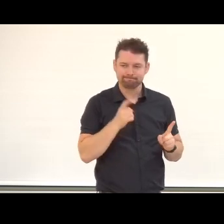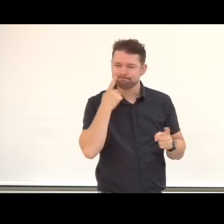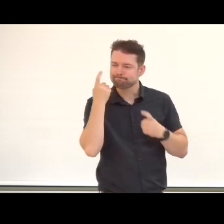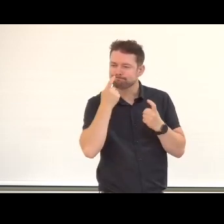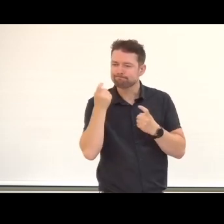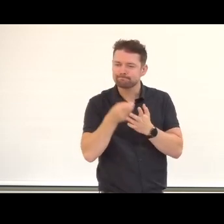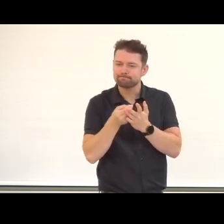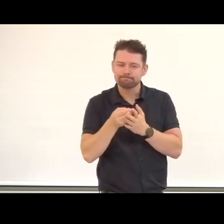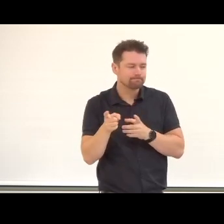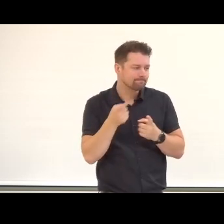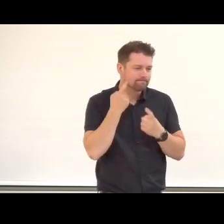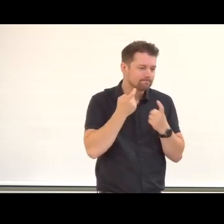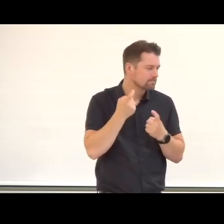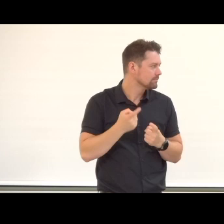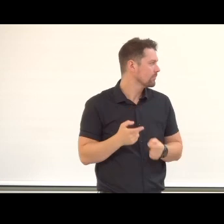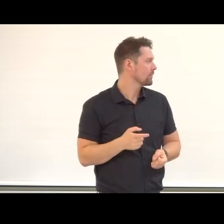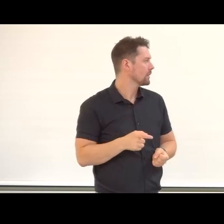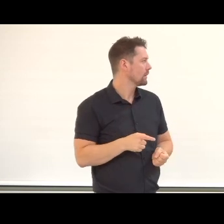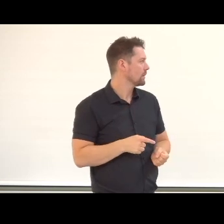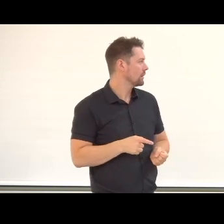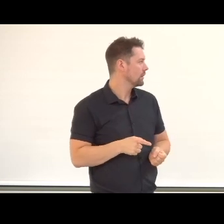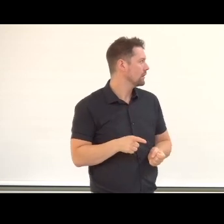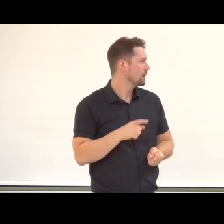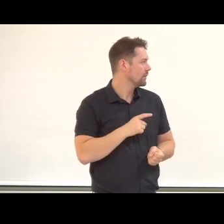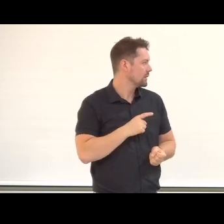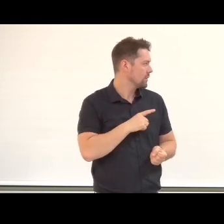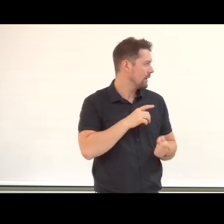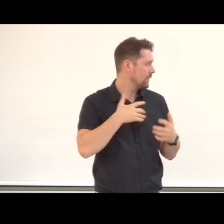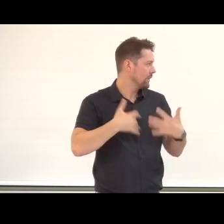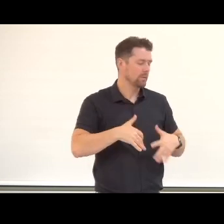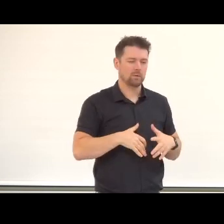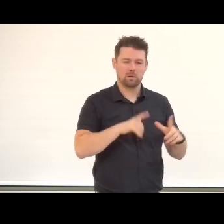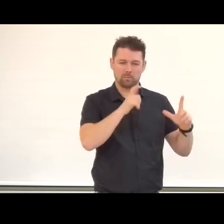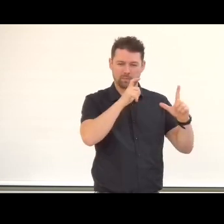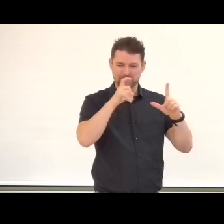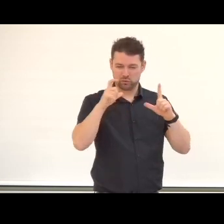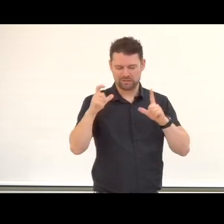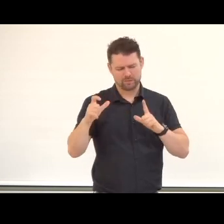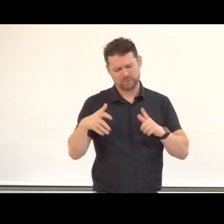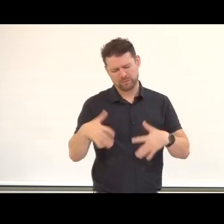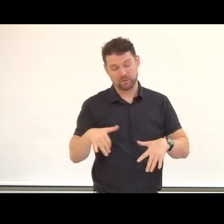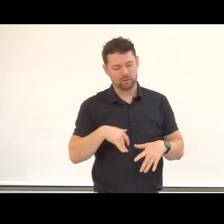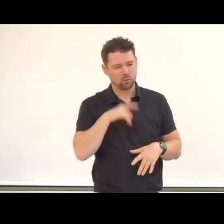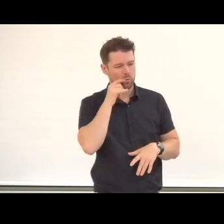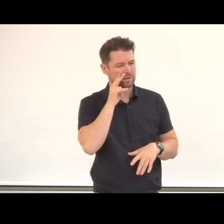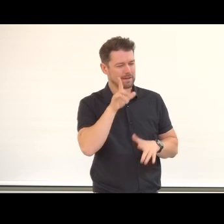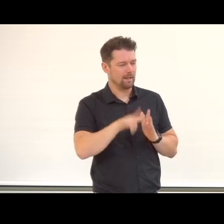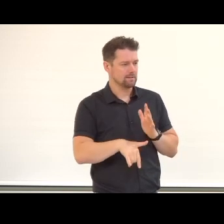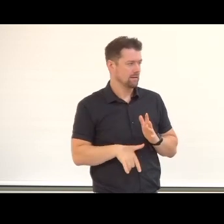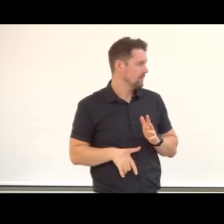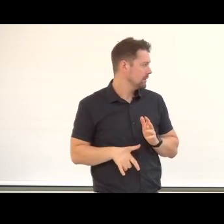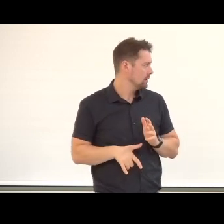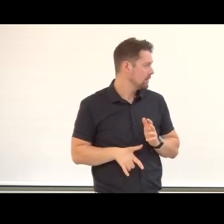get. And that's why we also have these amazing pictures that I'm again foreshadowing that we will see also later from Florian,